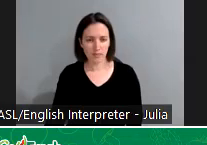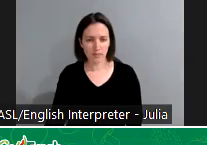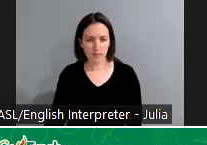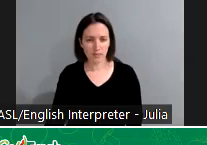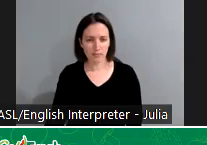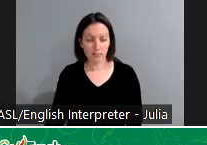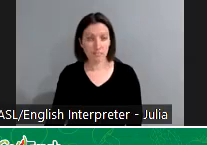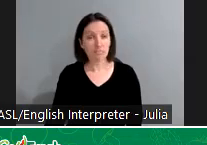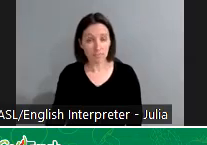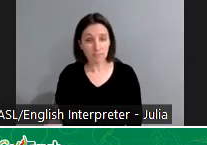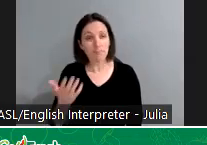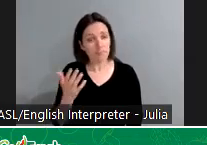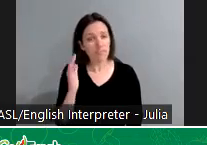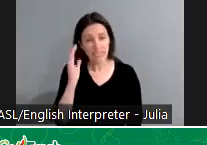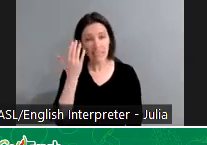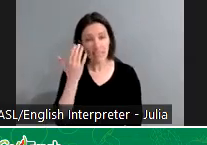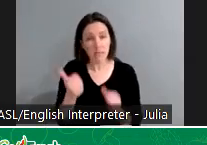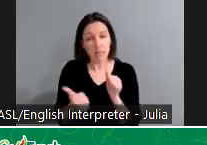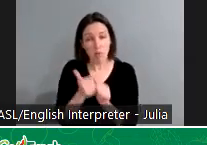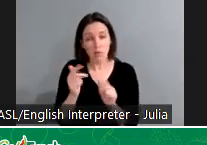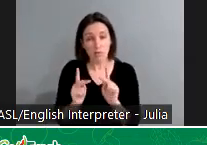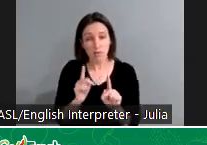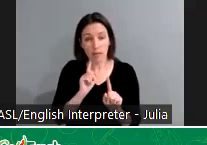Looks like the majority of respondents are